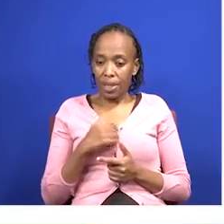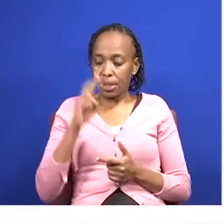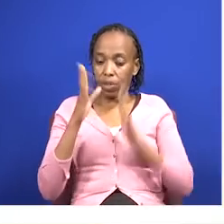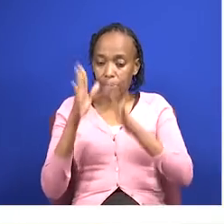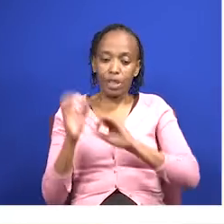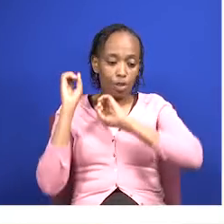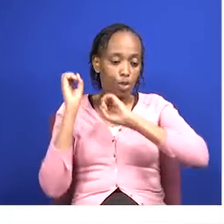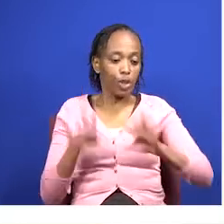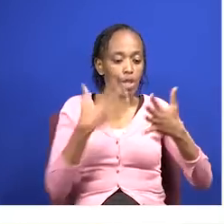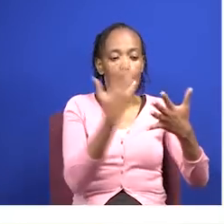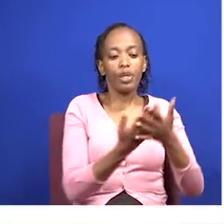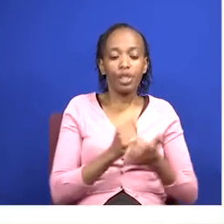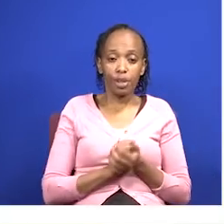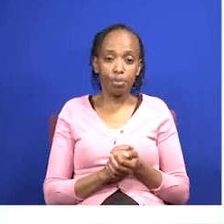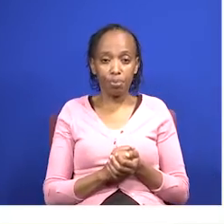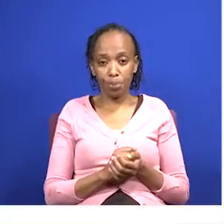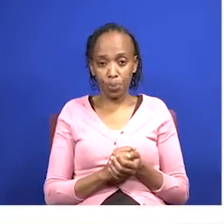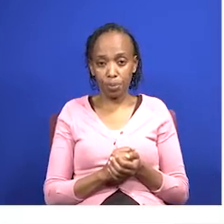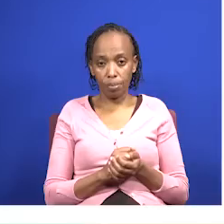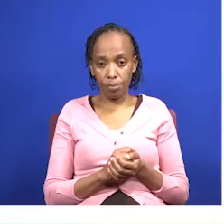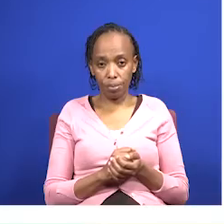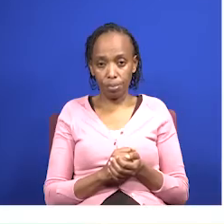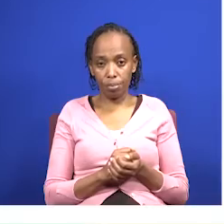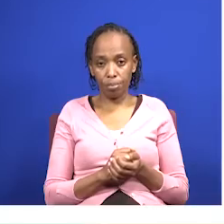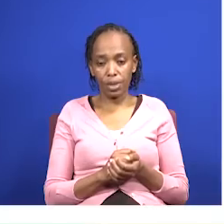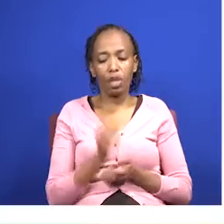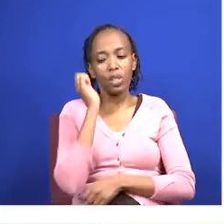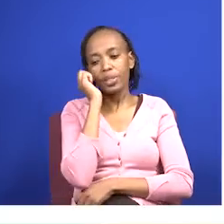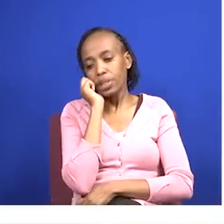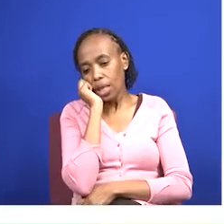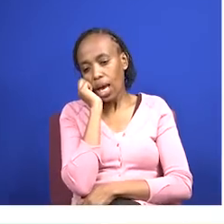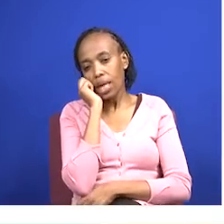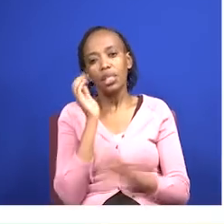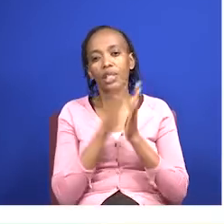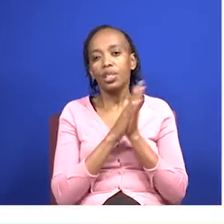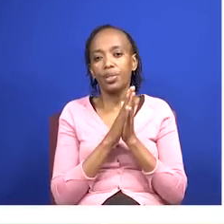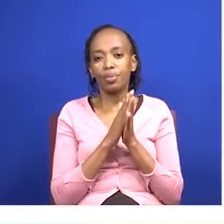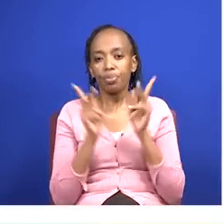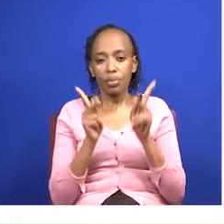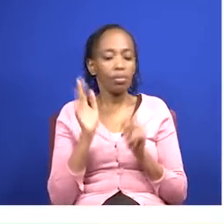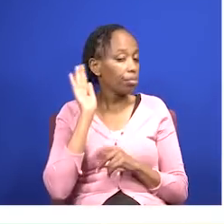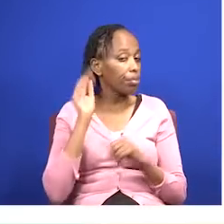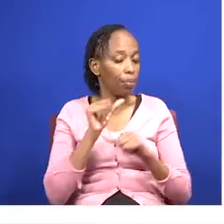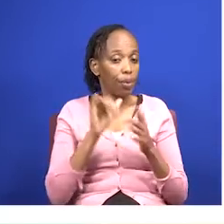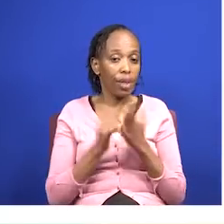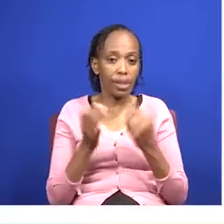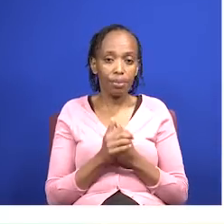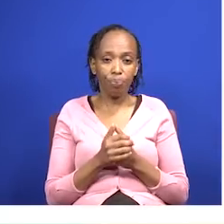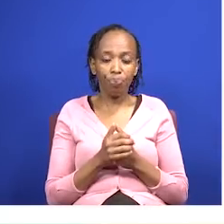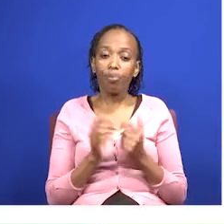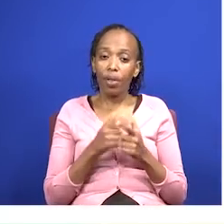person thrown into the prison. Wow, very, very sad. Other people heard about